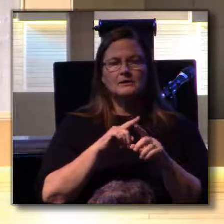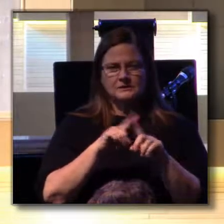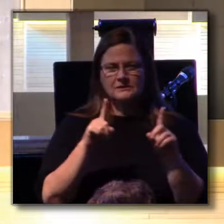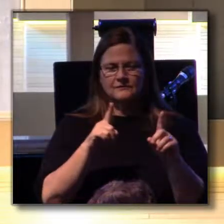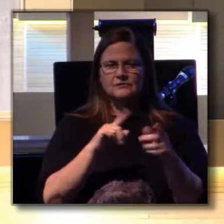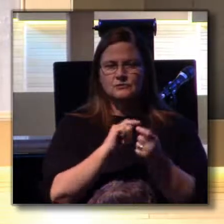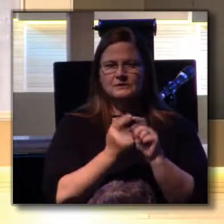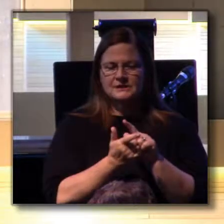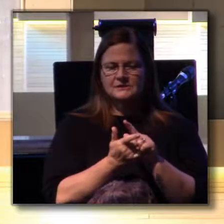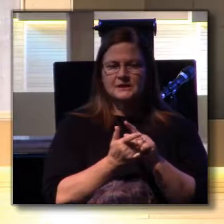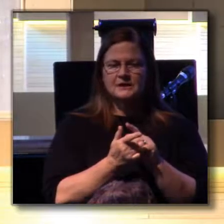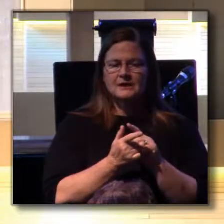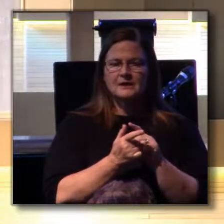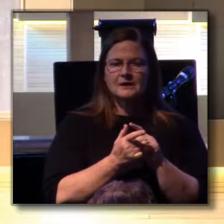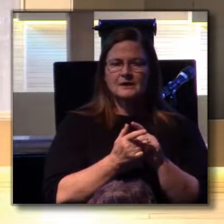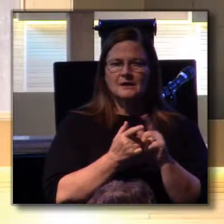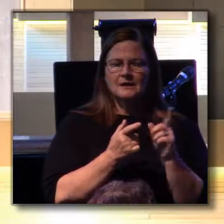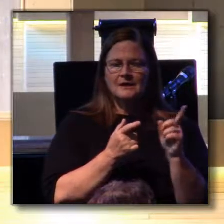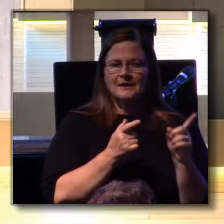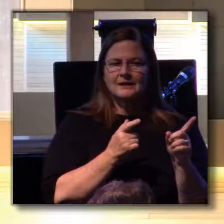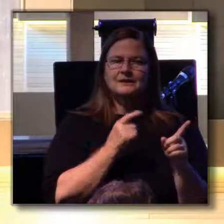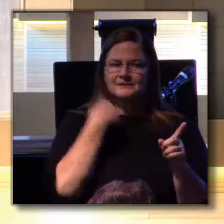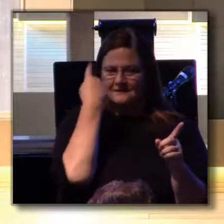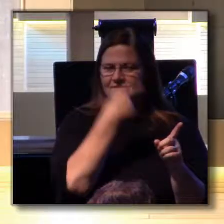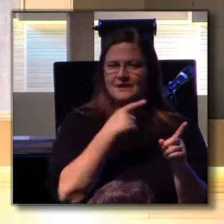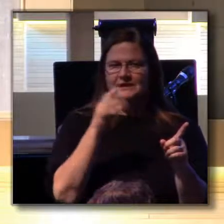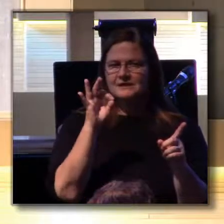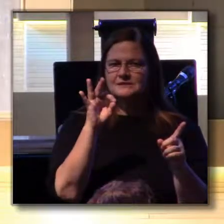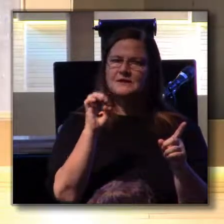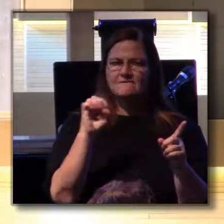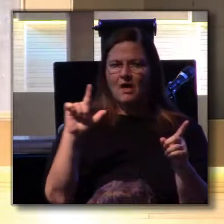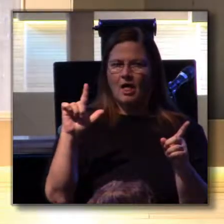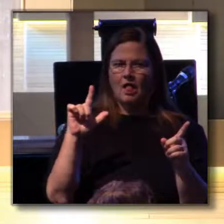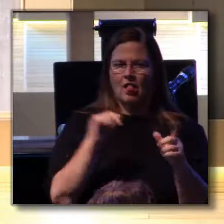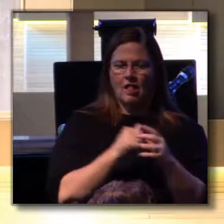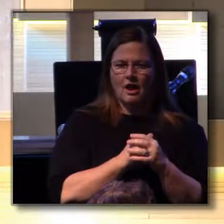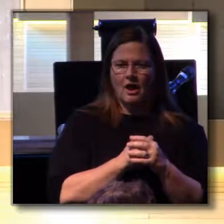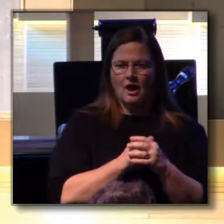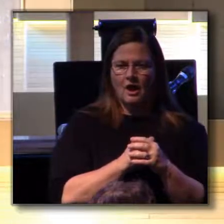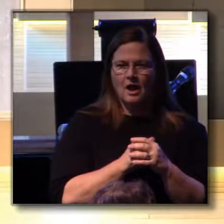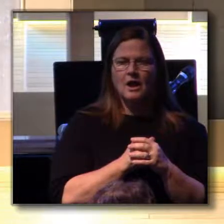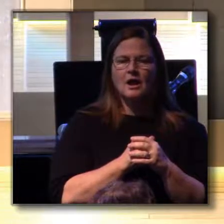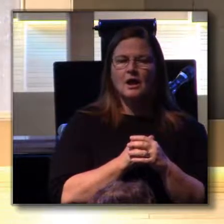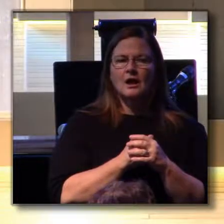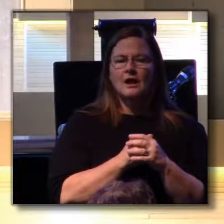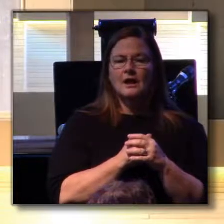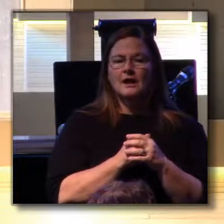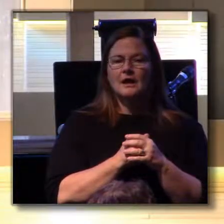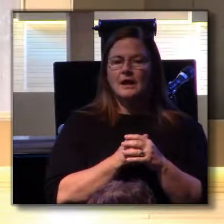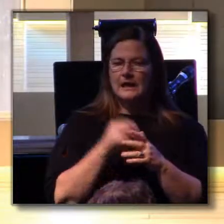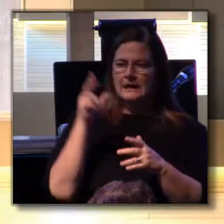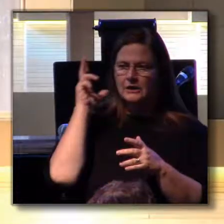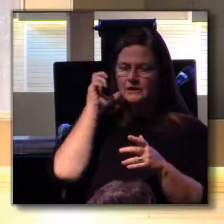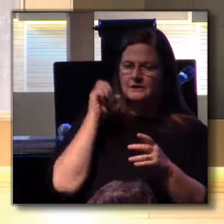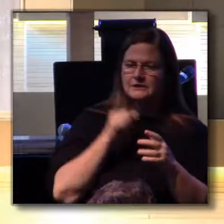face fell, or even better would be, at these words, he was gloomy.